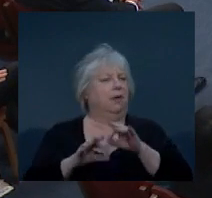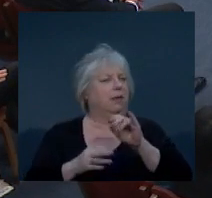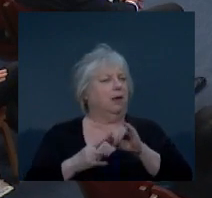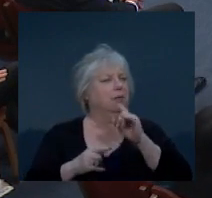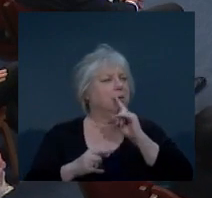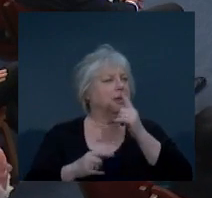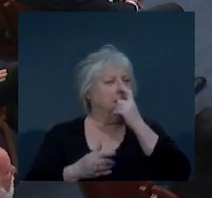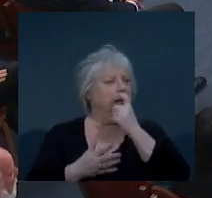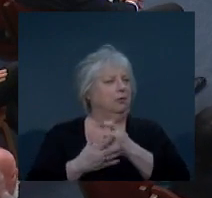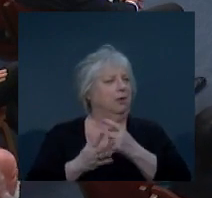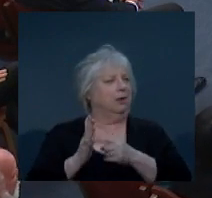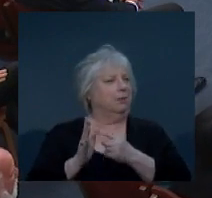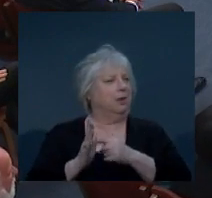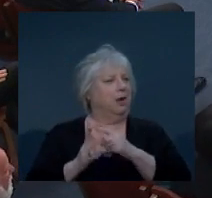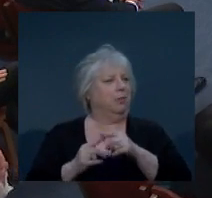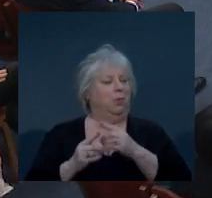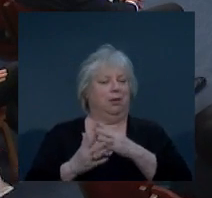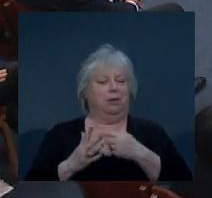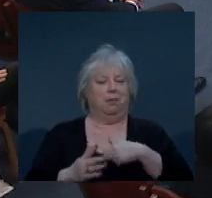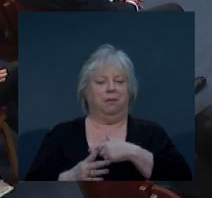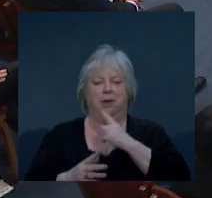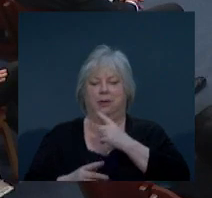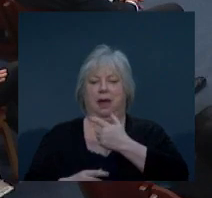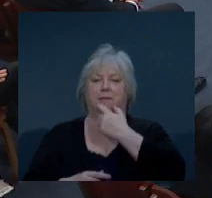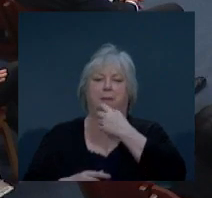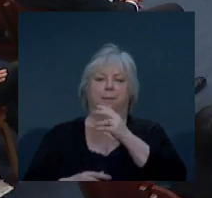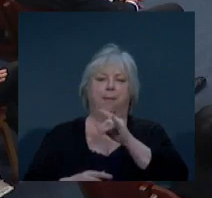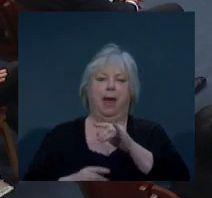sometimes. When some of us had a mic